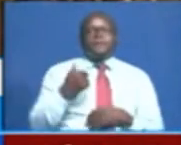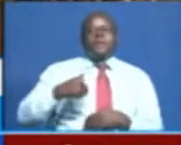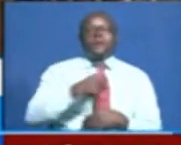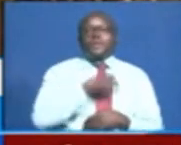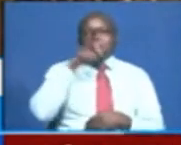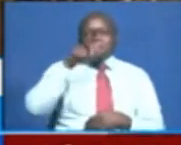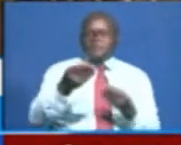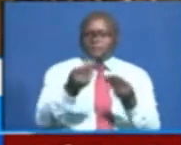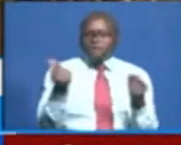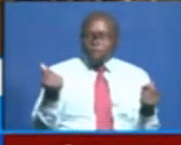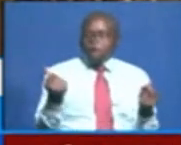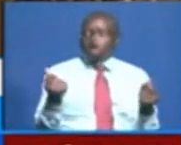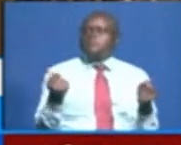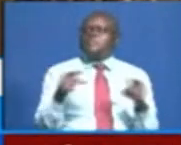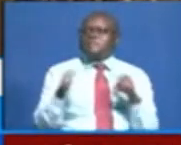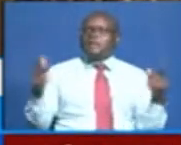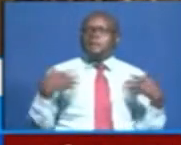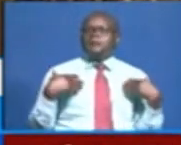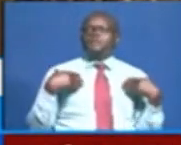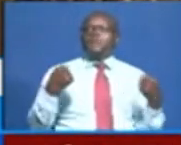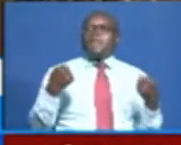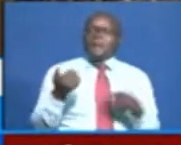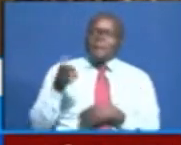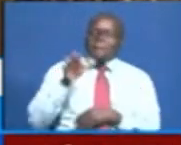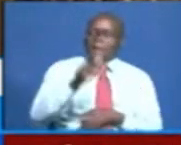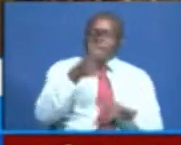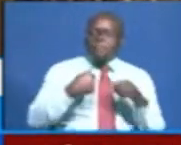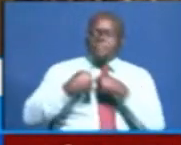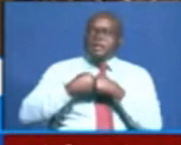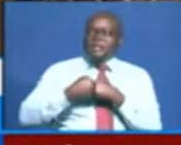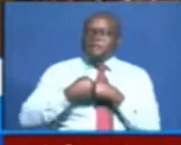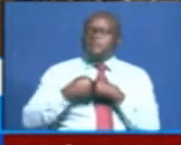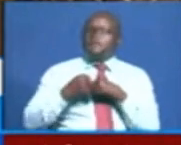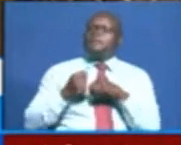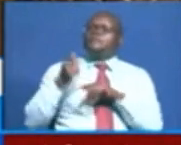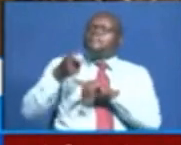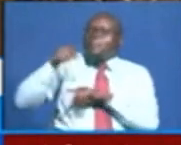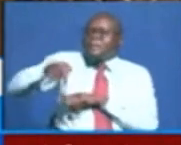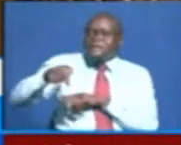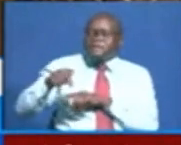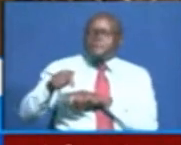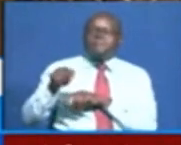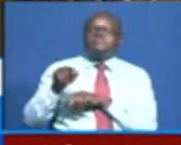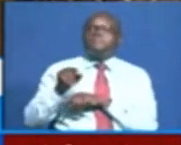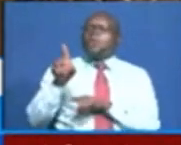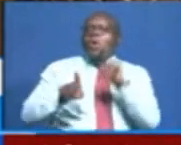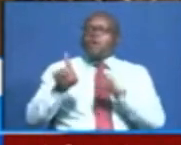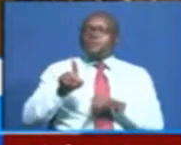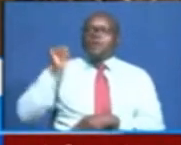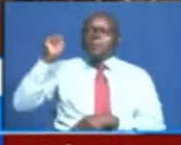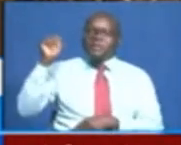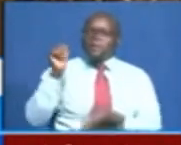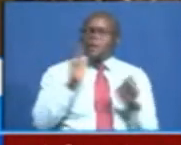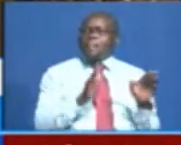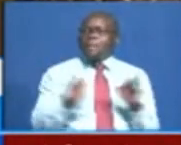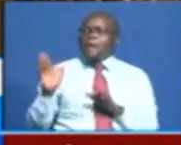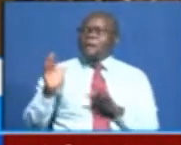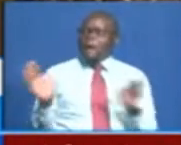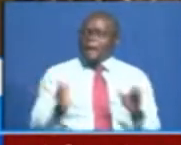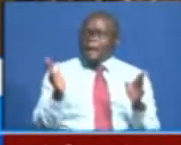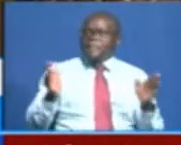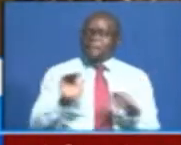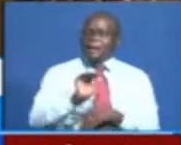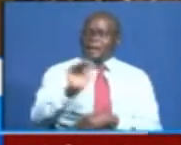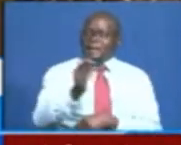overcome and begin to heal from our challenges born out of these divisive political alignments. I urge and call